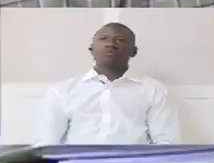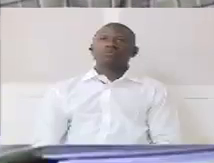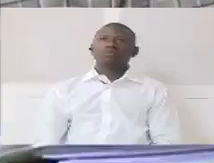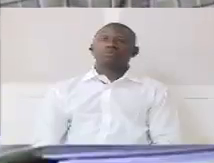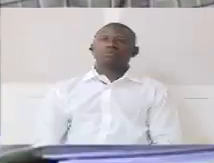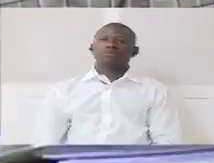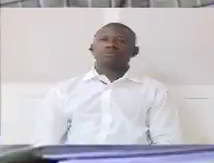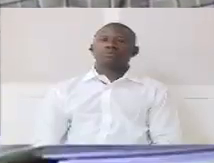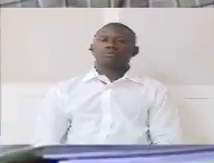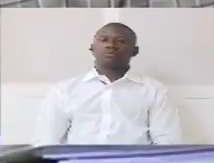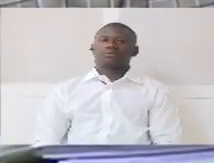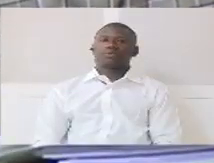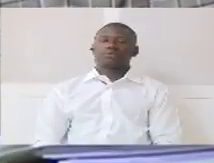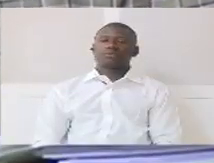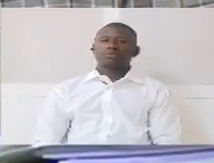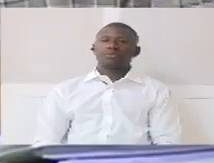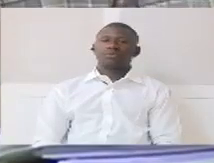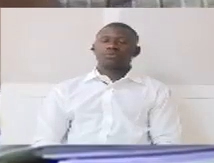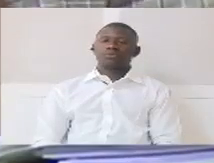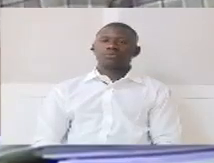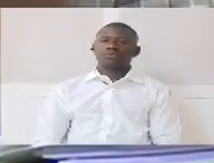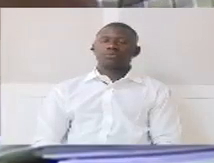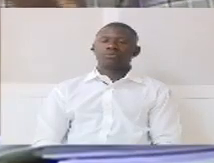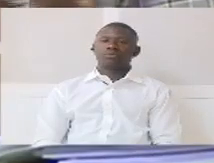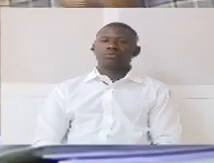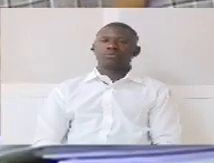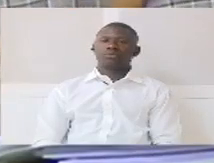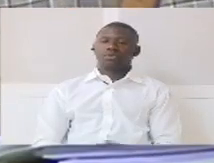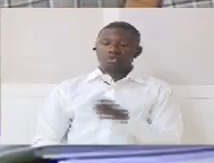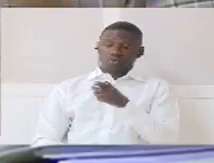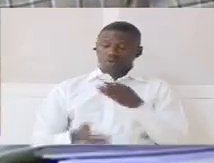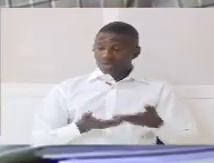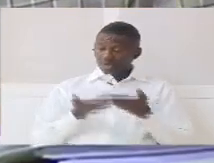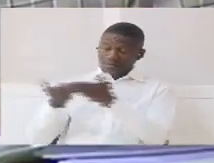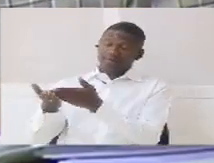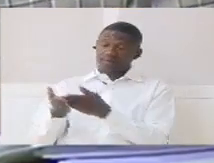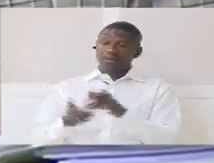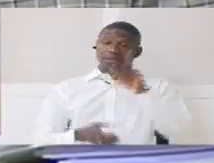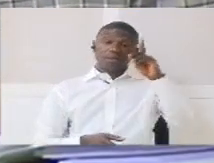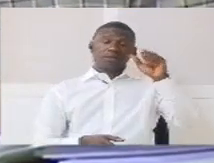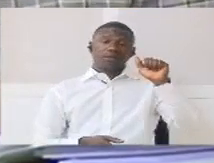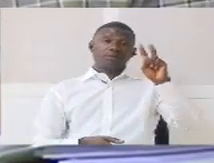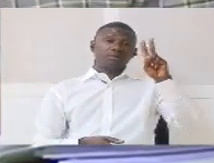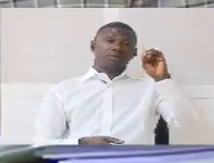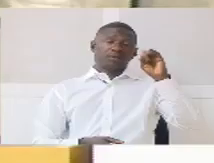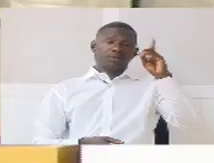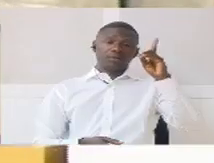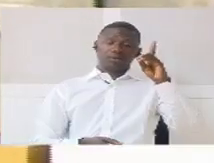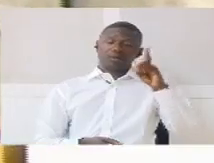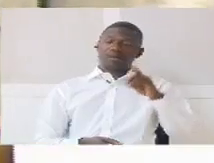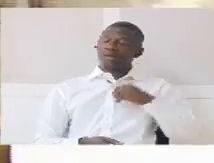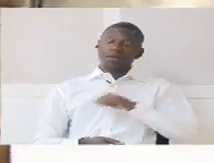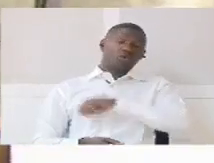hospitals. Yeah, all the unit heads. You give that to David Holly. All correct? The unit heads, including David. David Holly will have